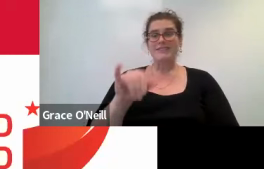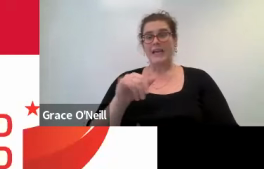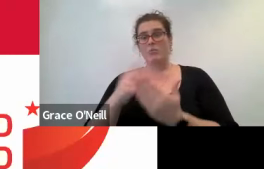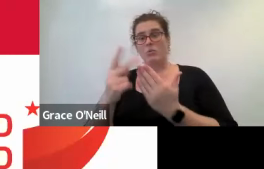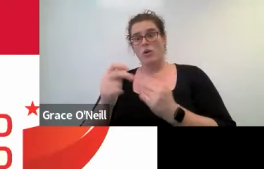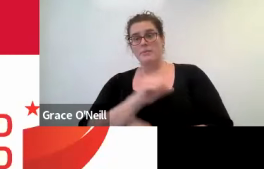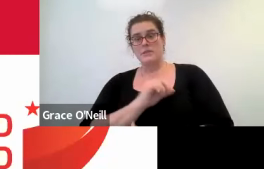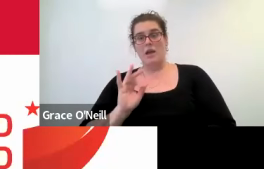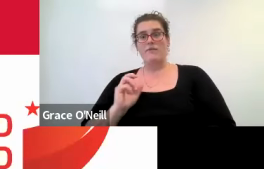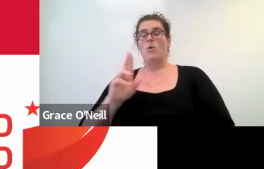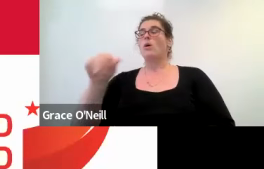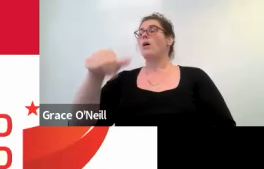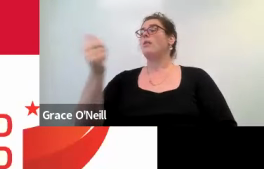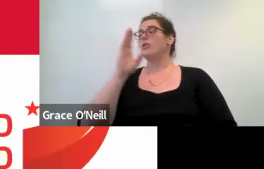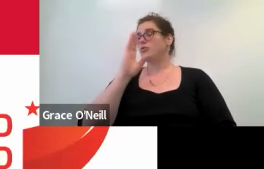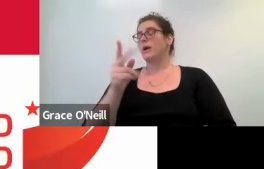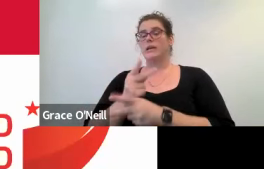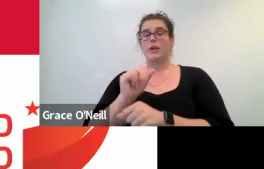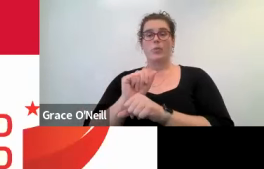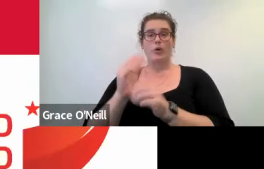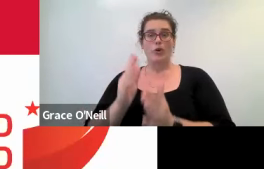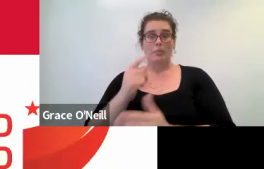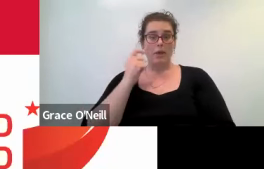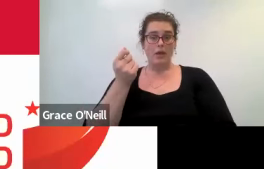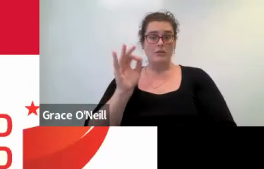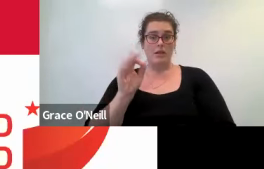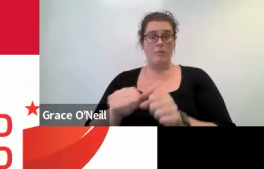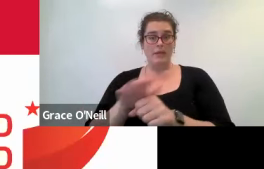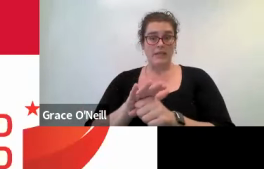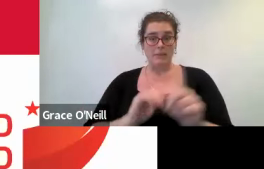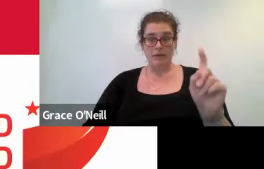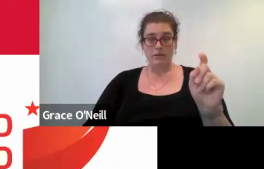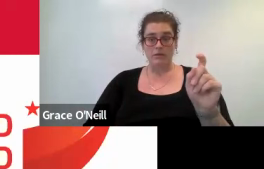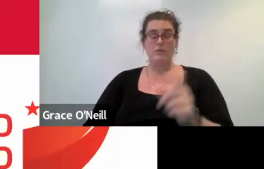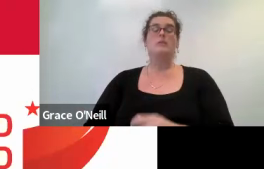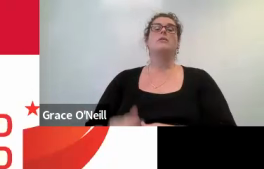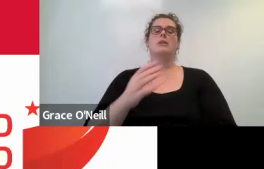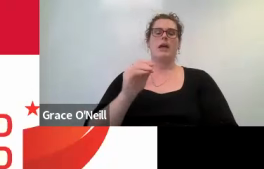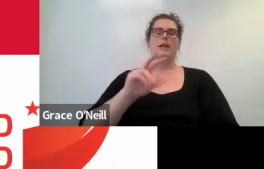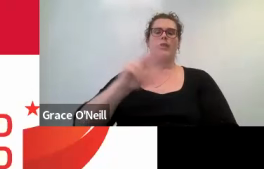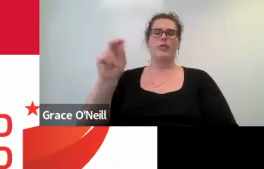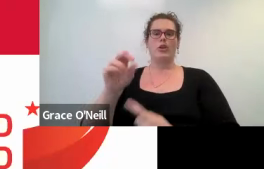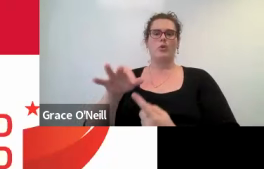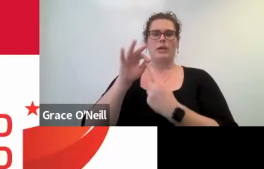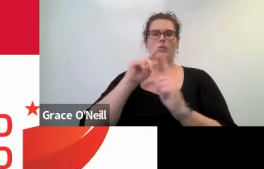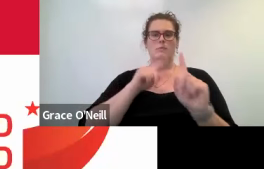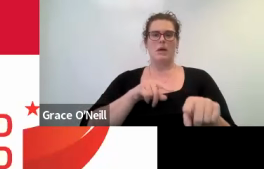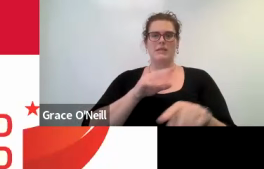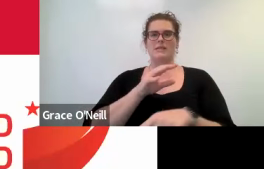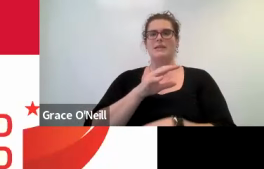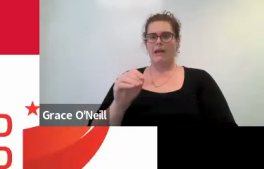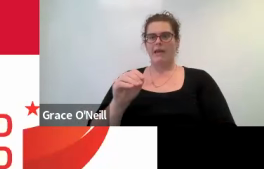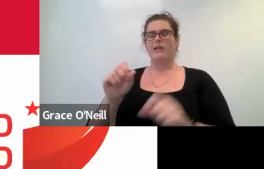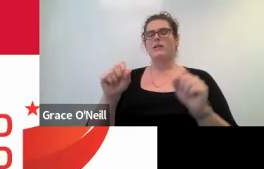workers because of the pandemic? And there were 30 unique responses to this question, and the